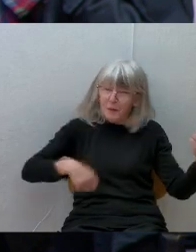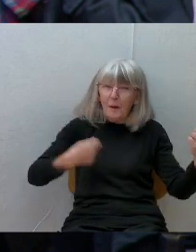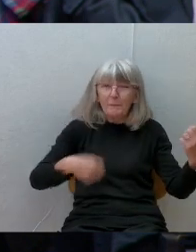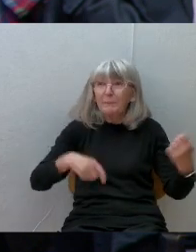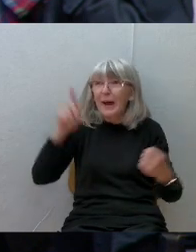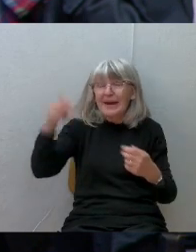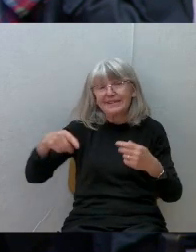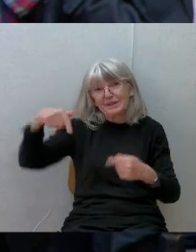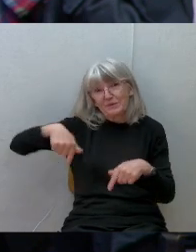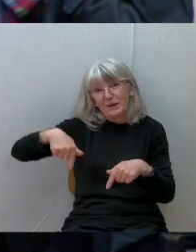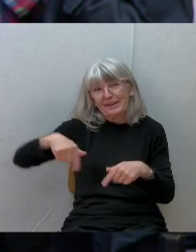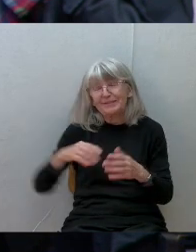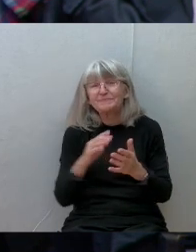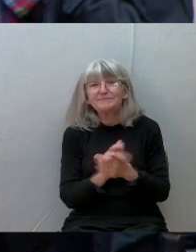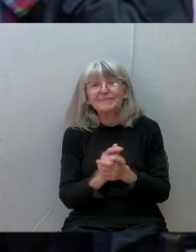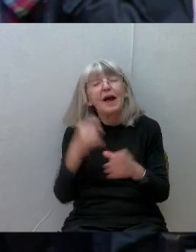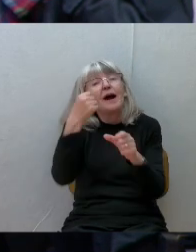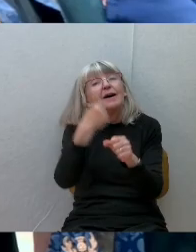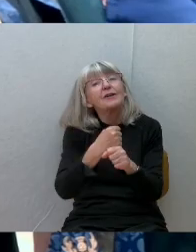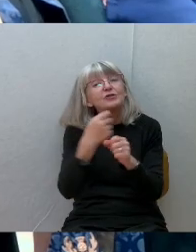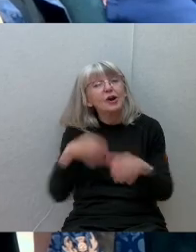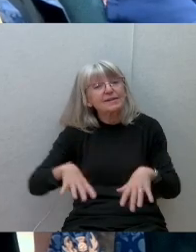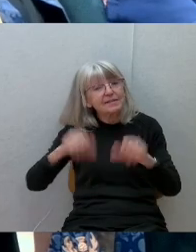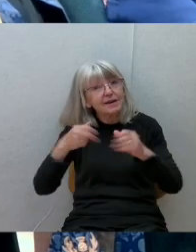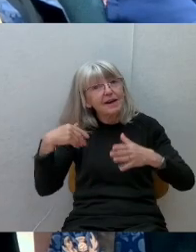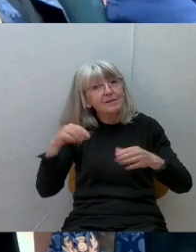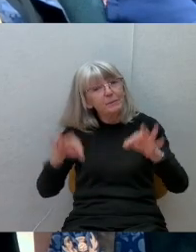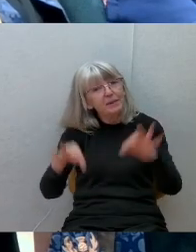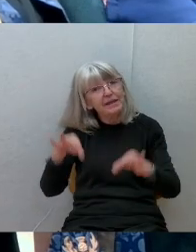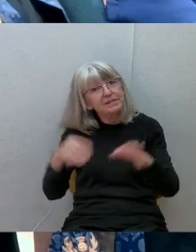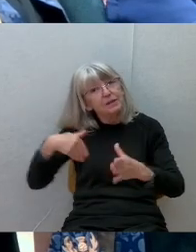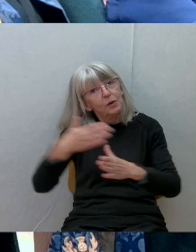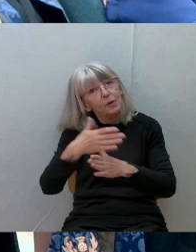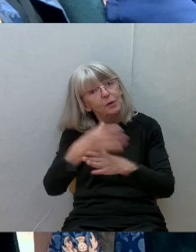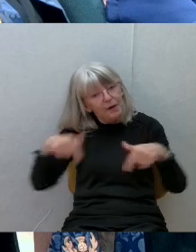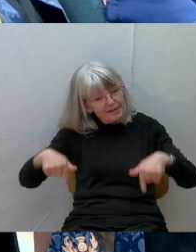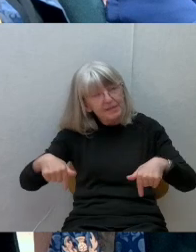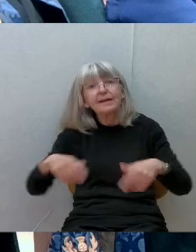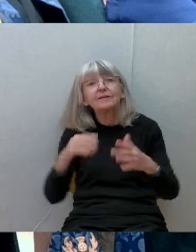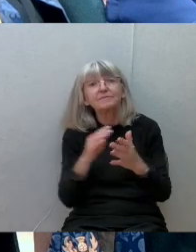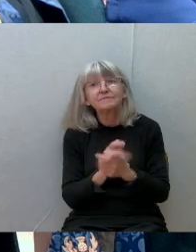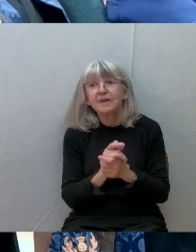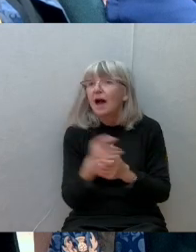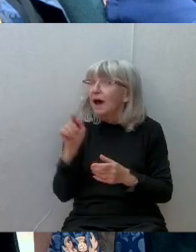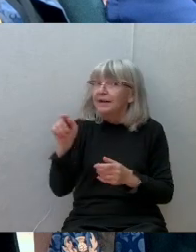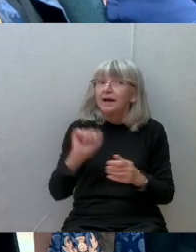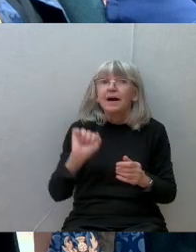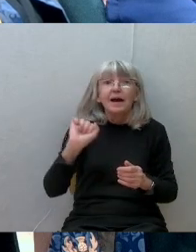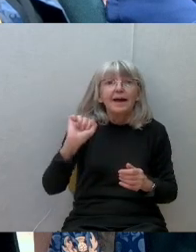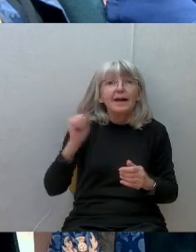George began his political career, and as many of you will know, George has an incredibly illustrious political